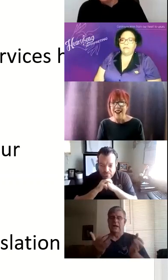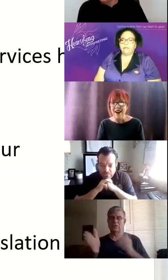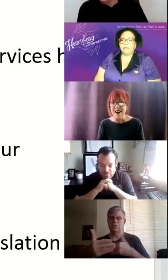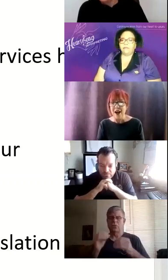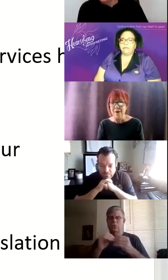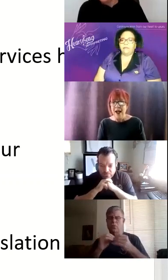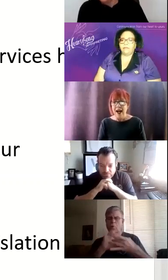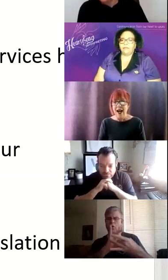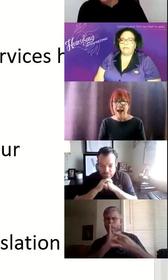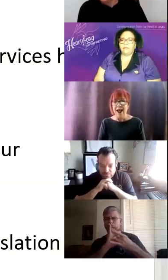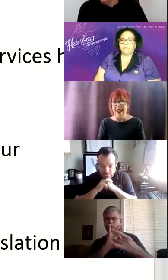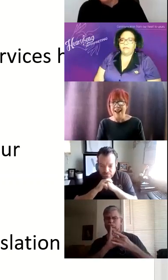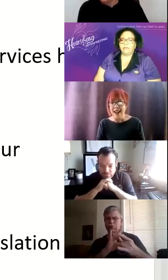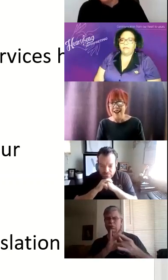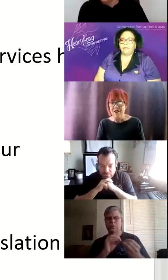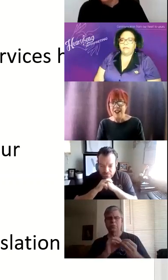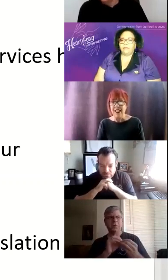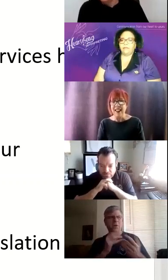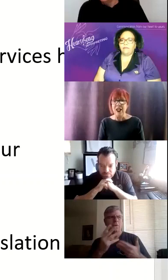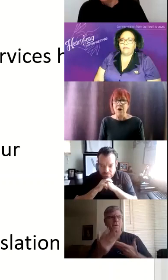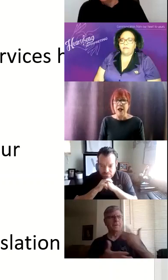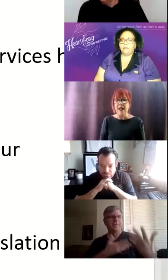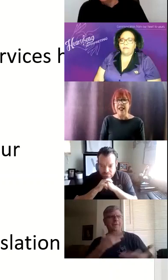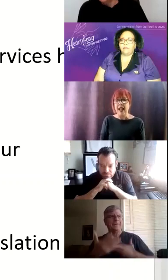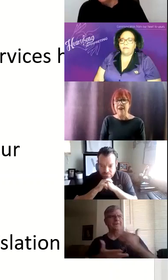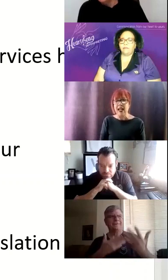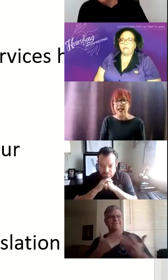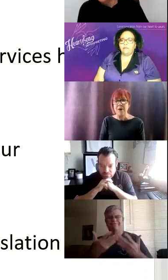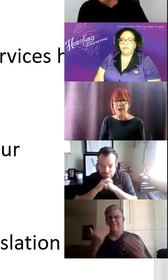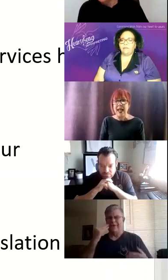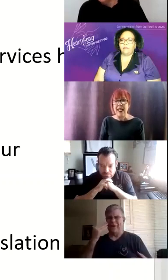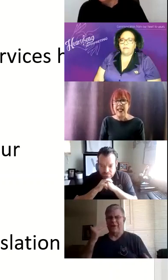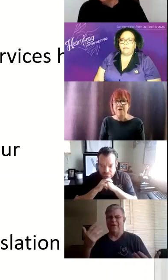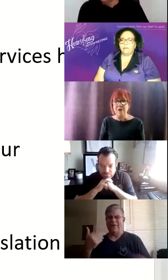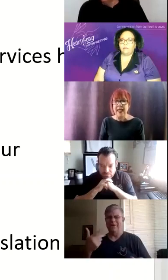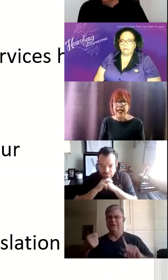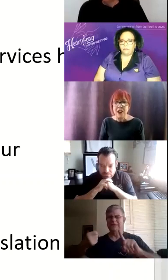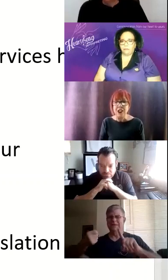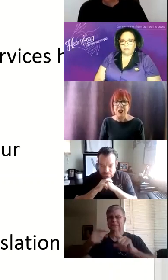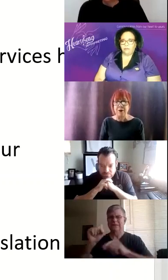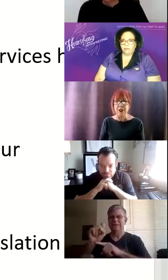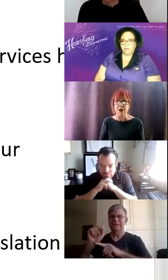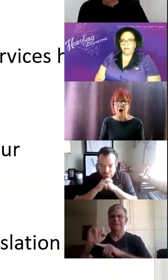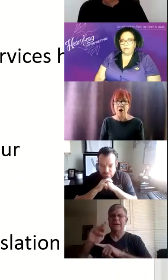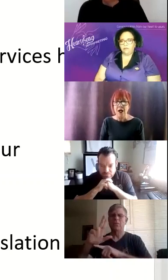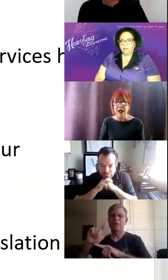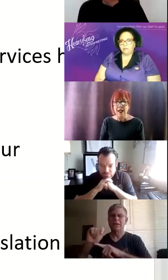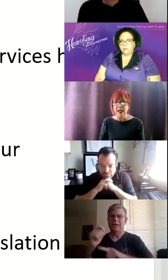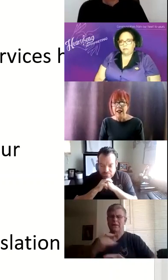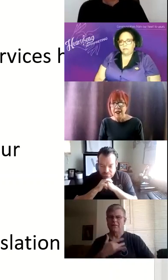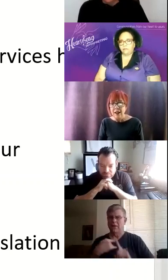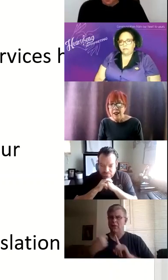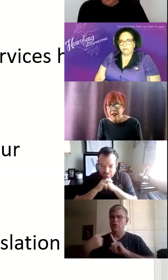Okay. So I was feeling, you know, in the live classroom, there's that live relationship, you know,